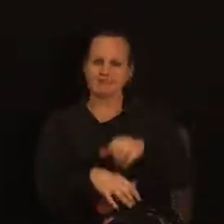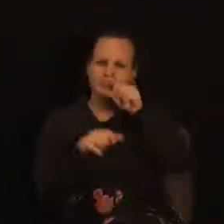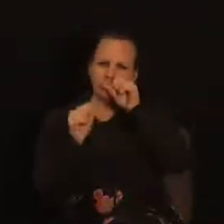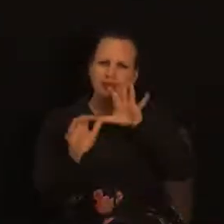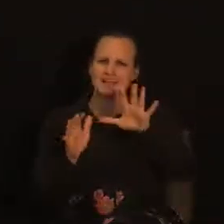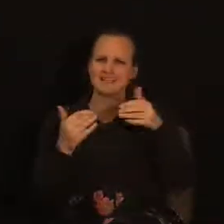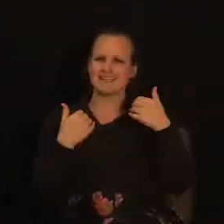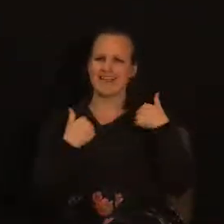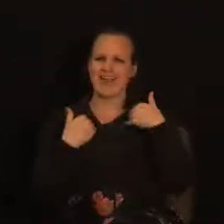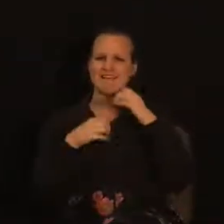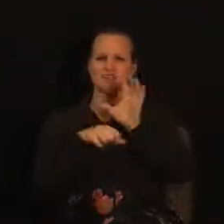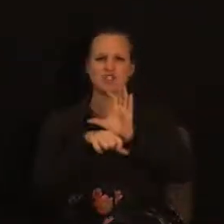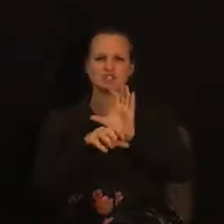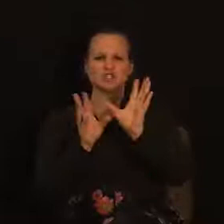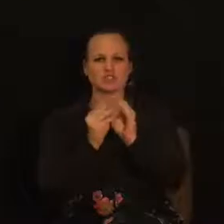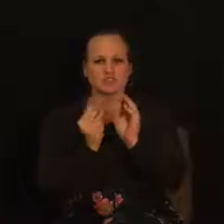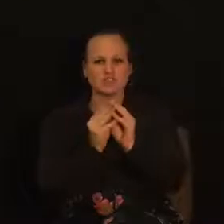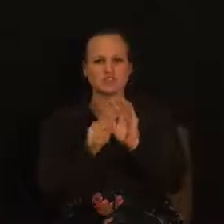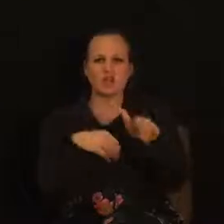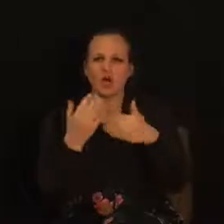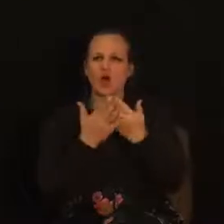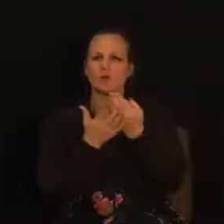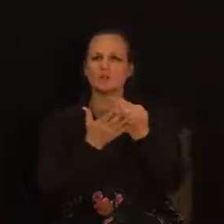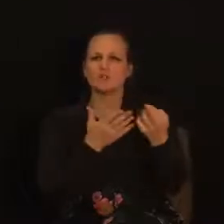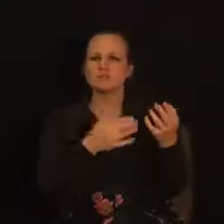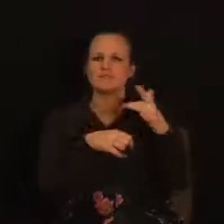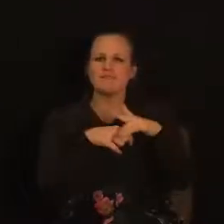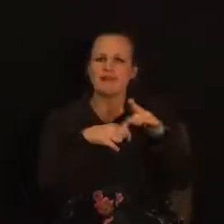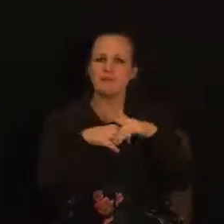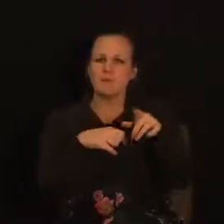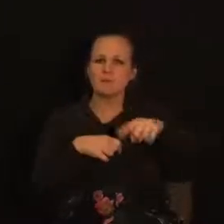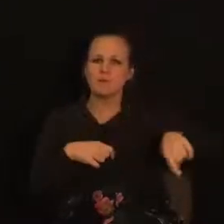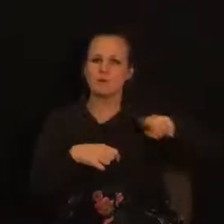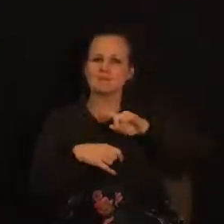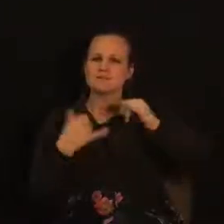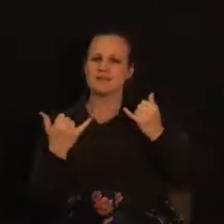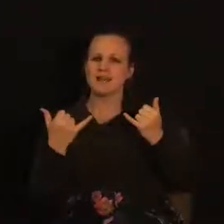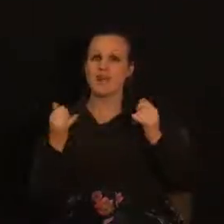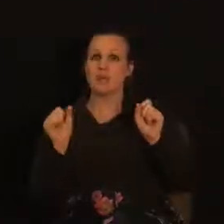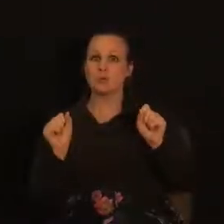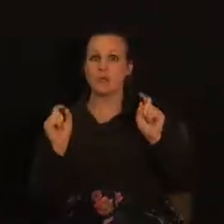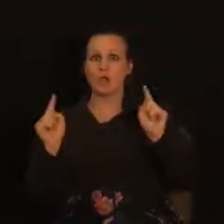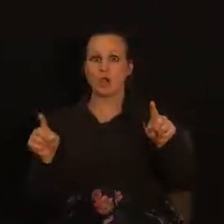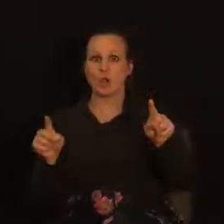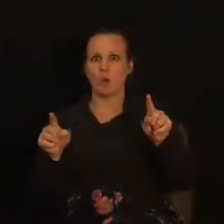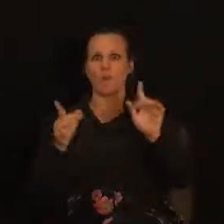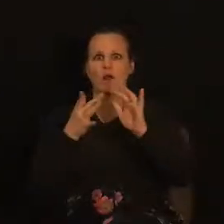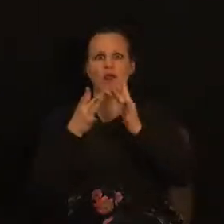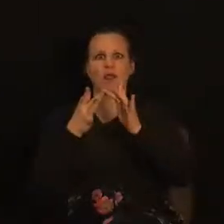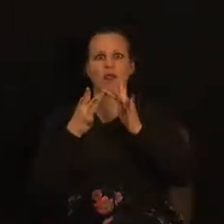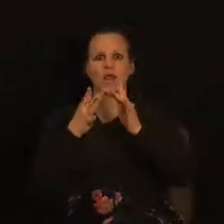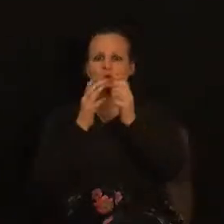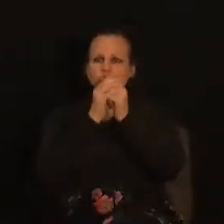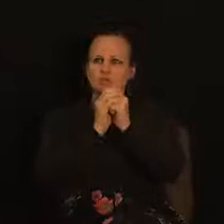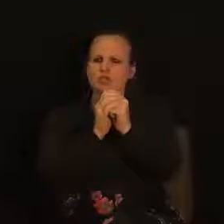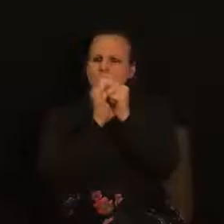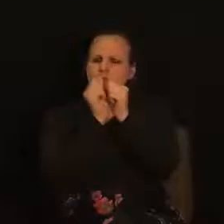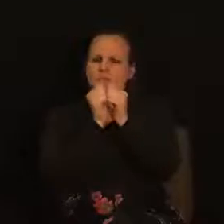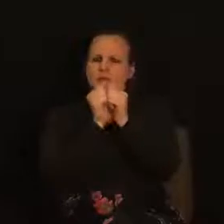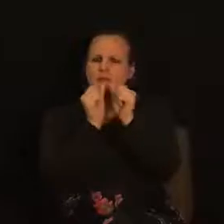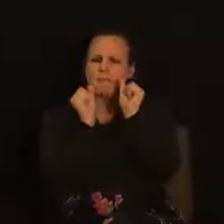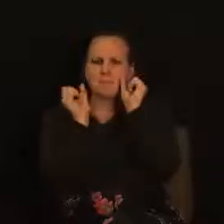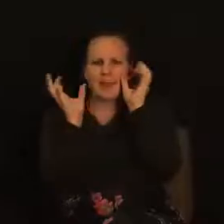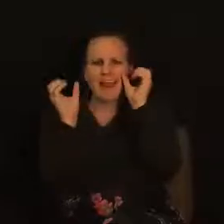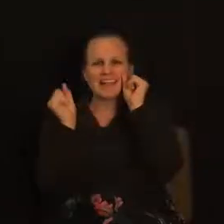a blessing, all the resources that are available to us today. You can go online and you can worship with amazing, like, you can